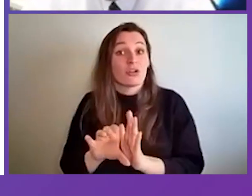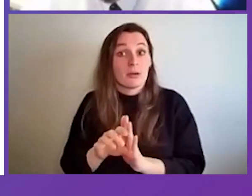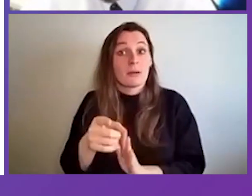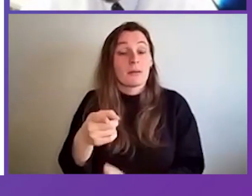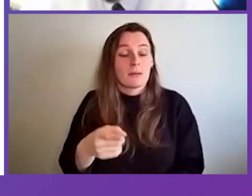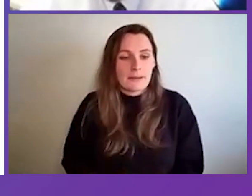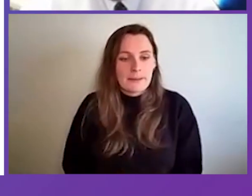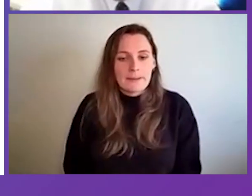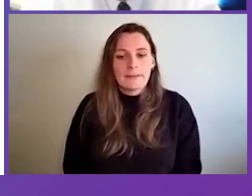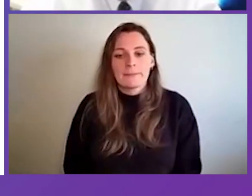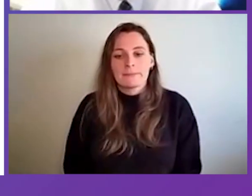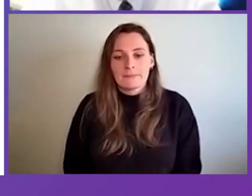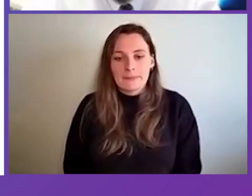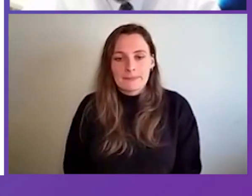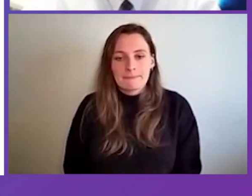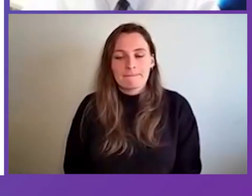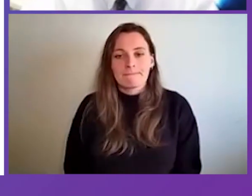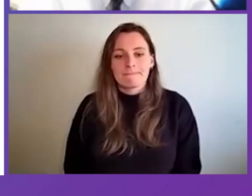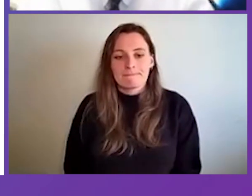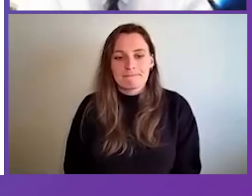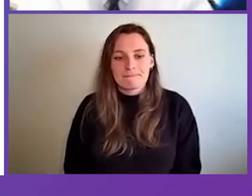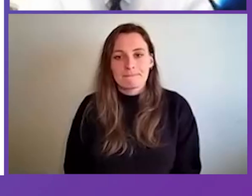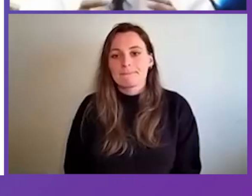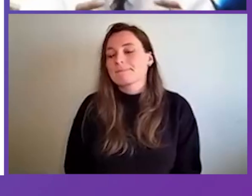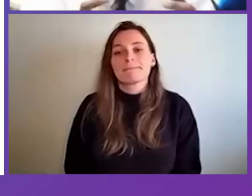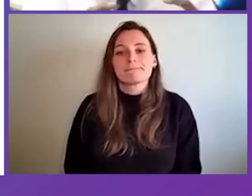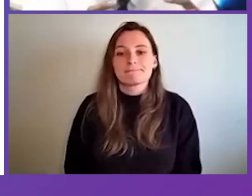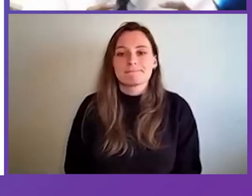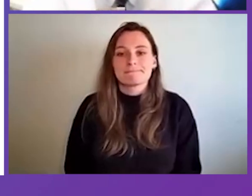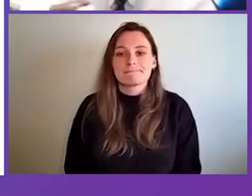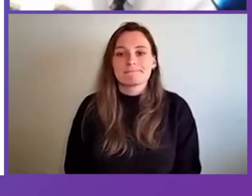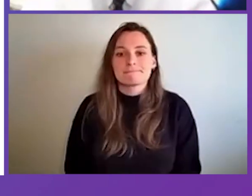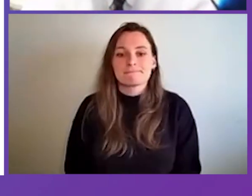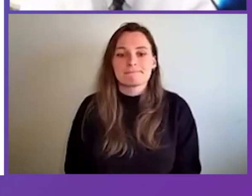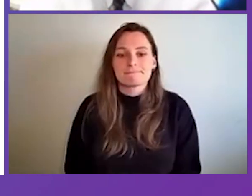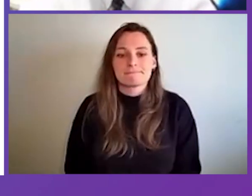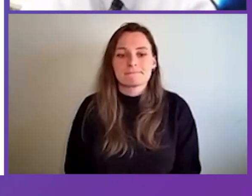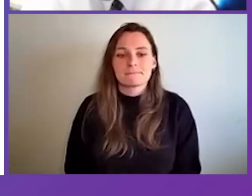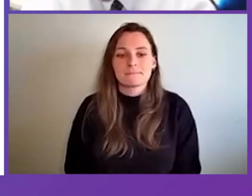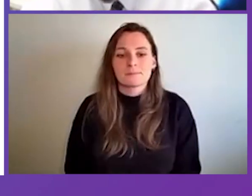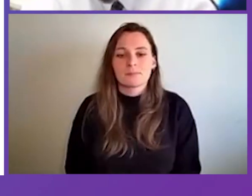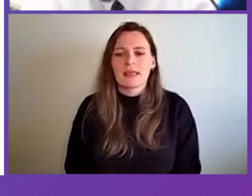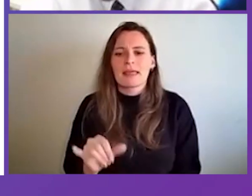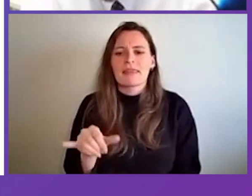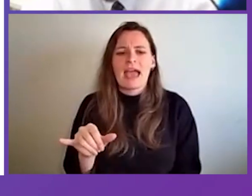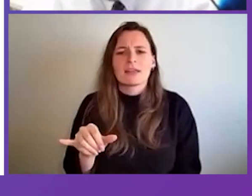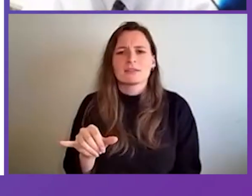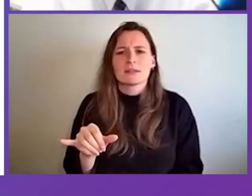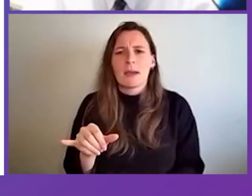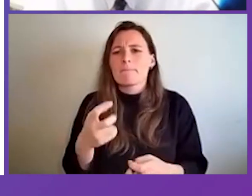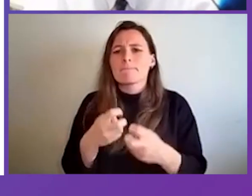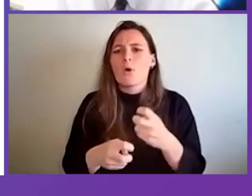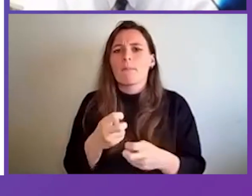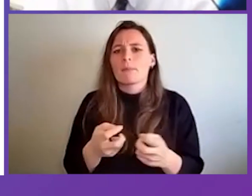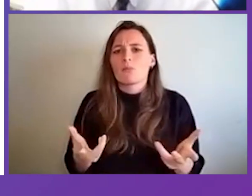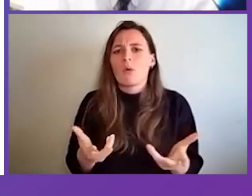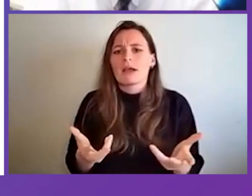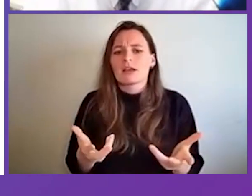You can the challenge with these ratcheting straps, and again, the IATA, the International Air